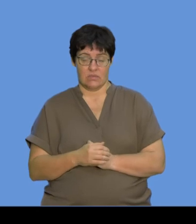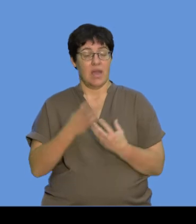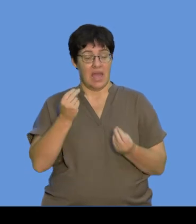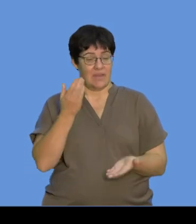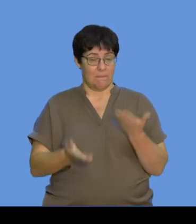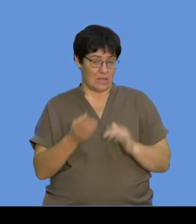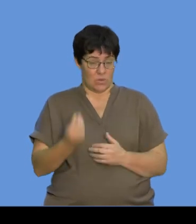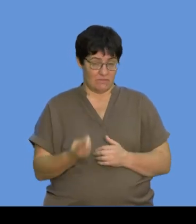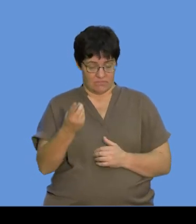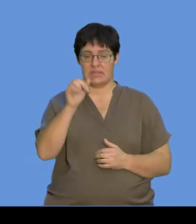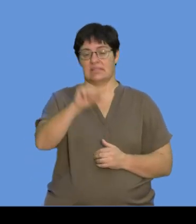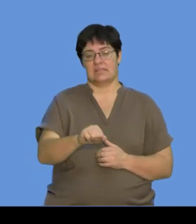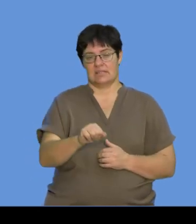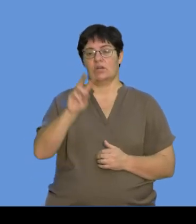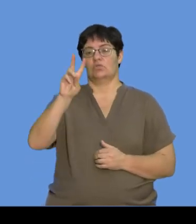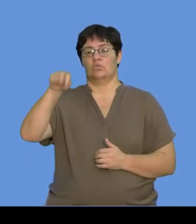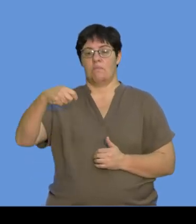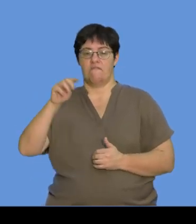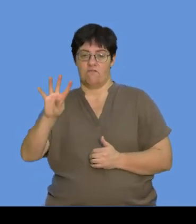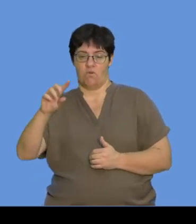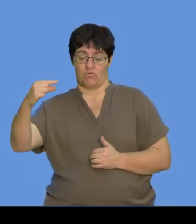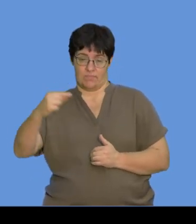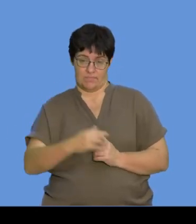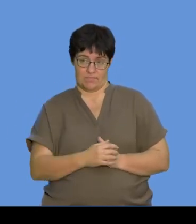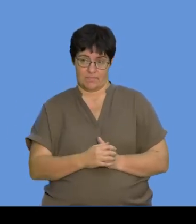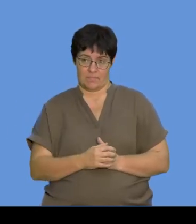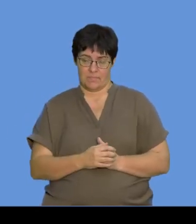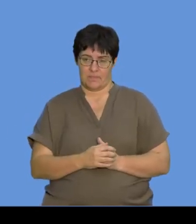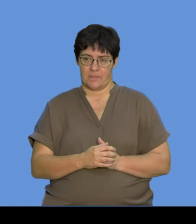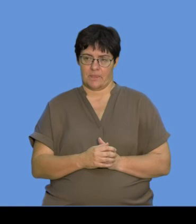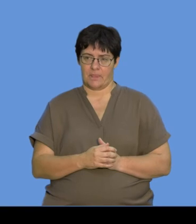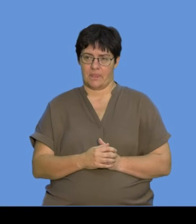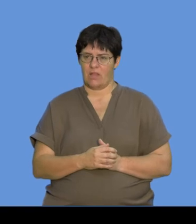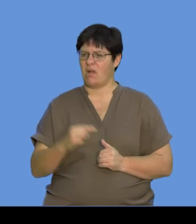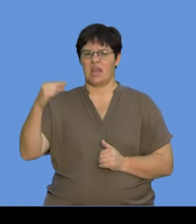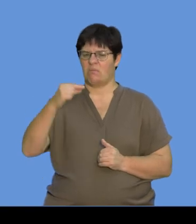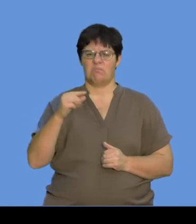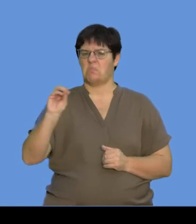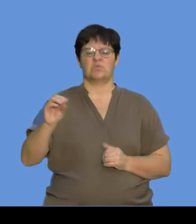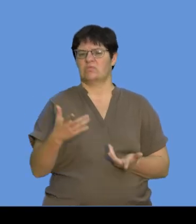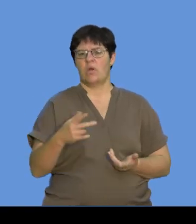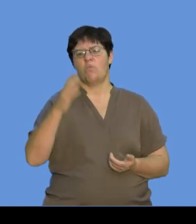sample? Yes, it's 2,4 grams, all right? Even if you don't put the units, we know that N is